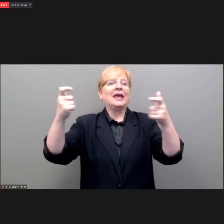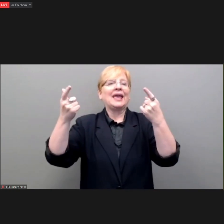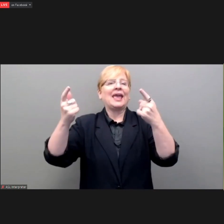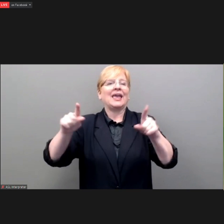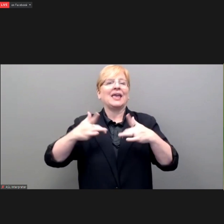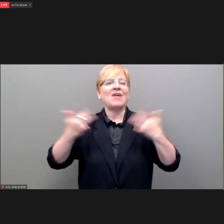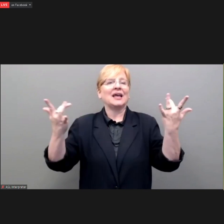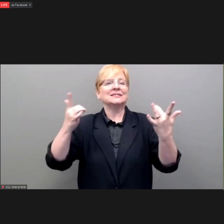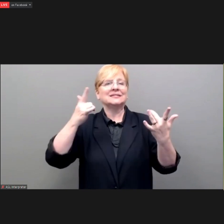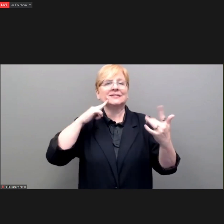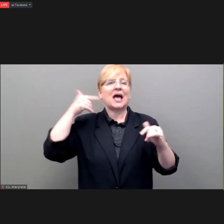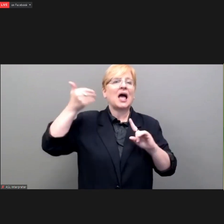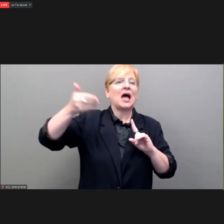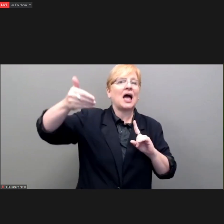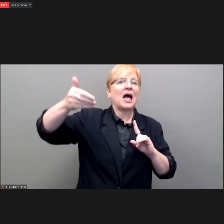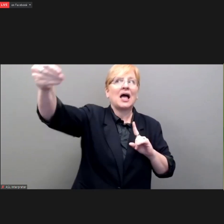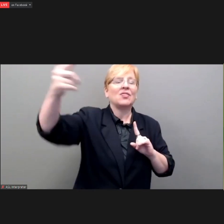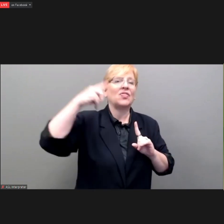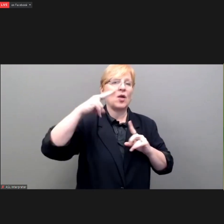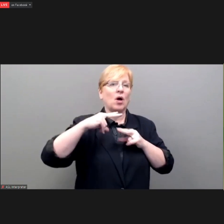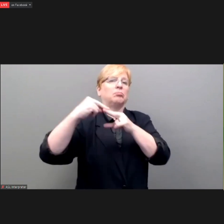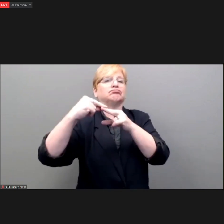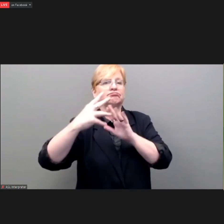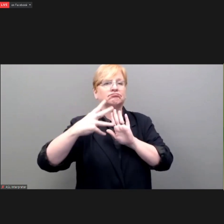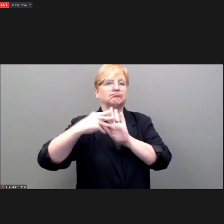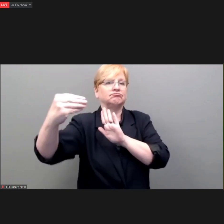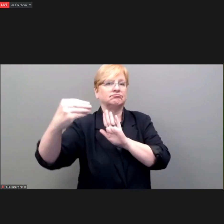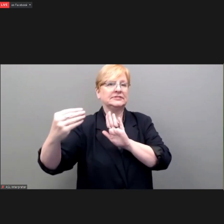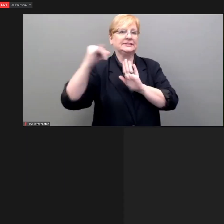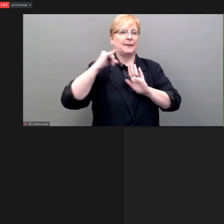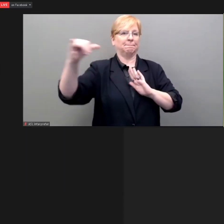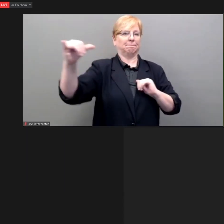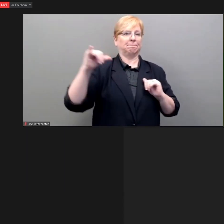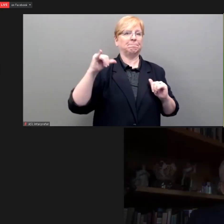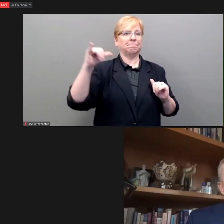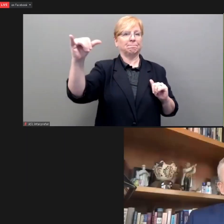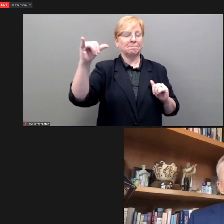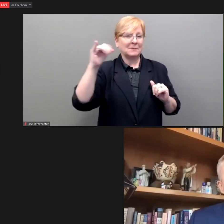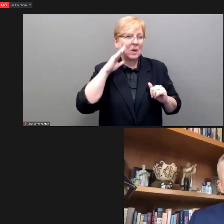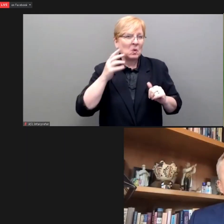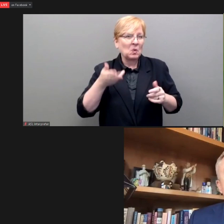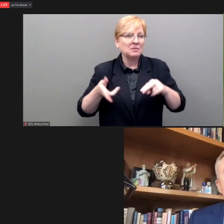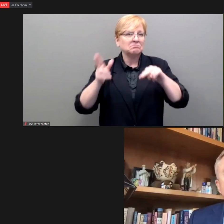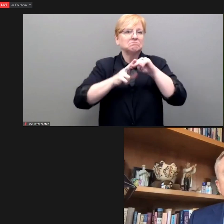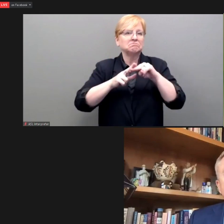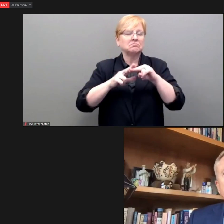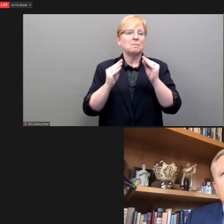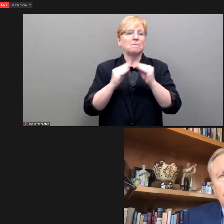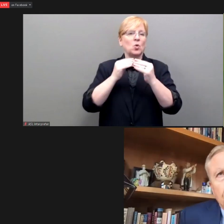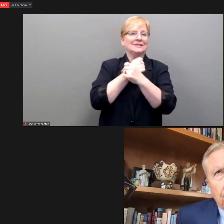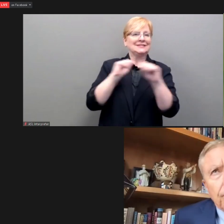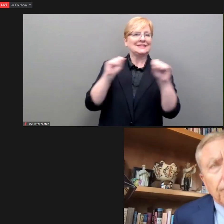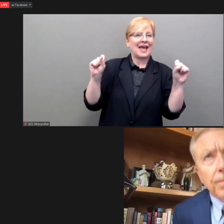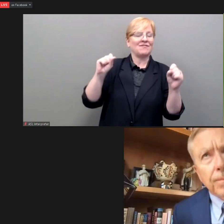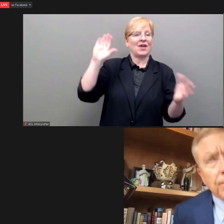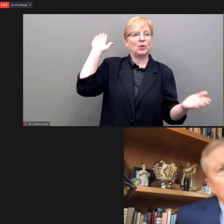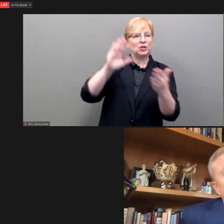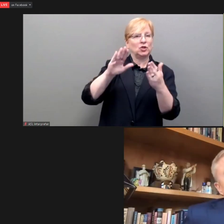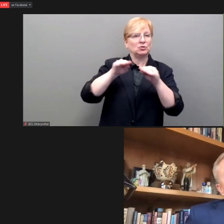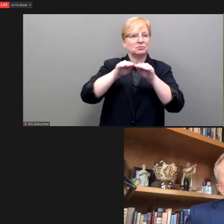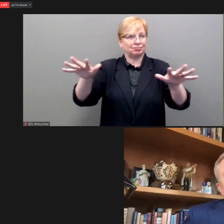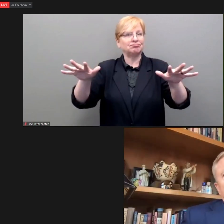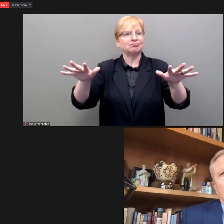coming to follow suit in the same way, because we believe that will increase safety and decrease transmission. You